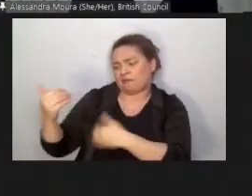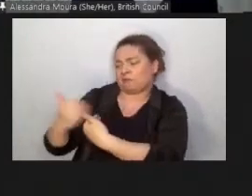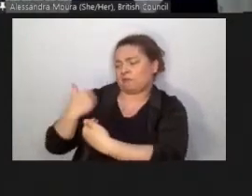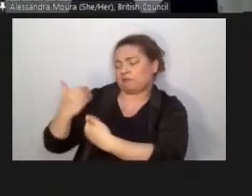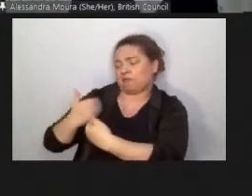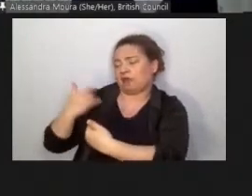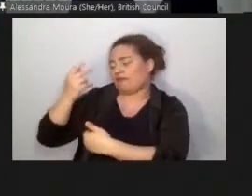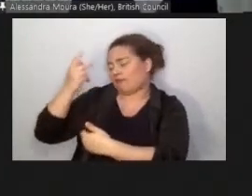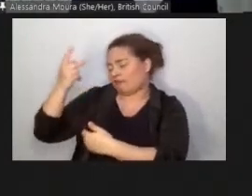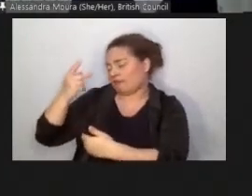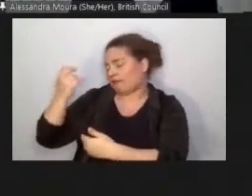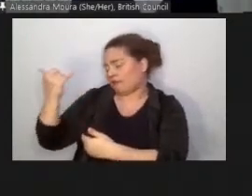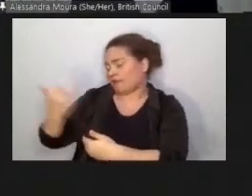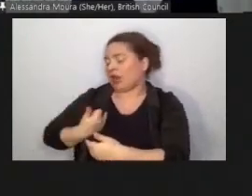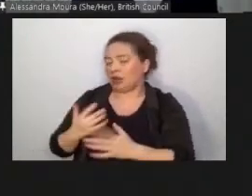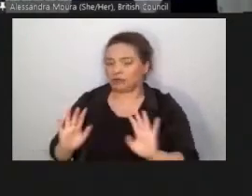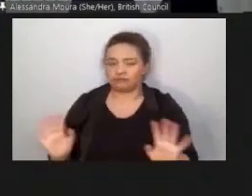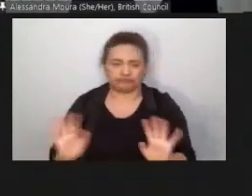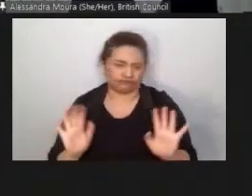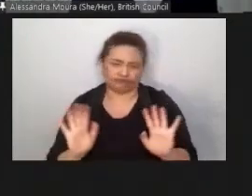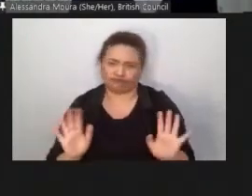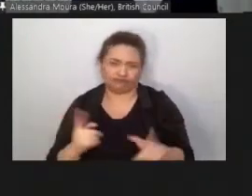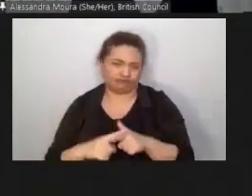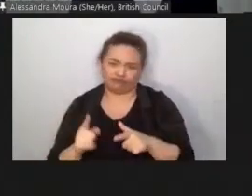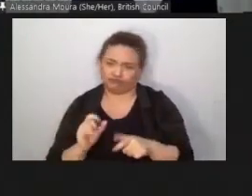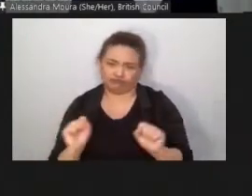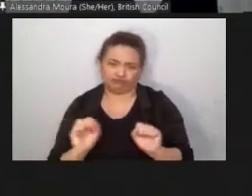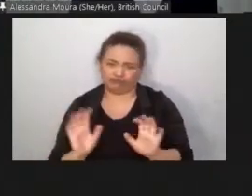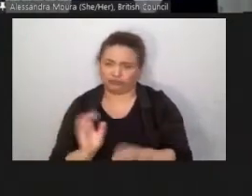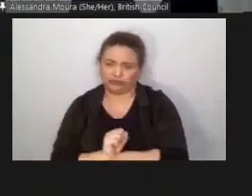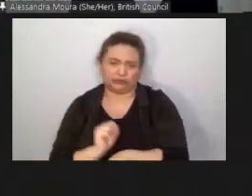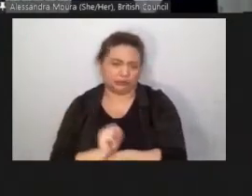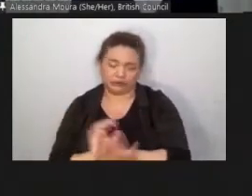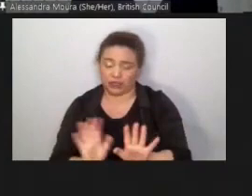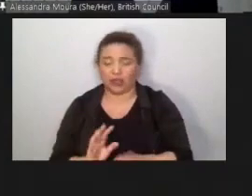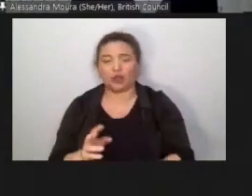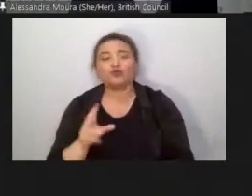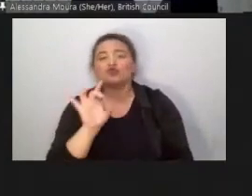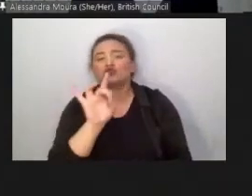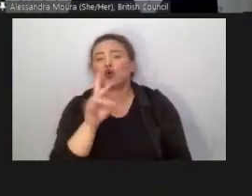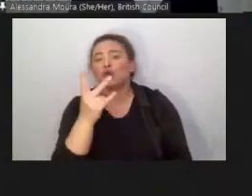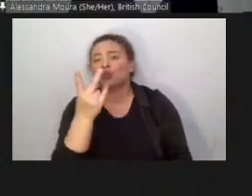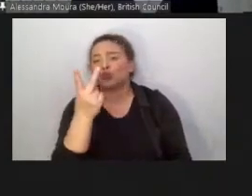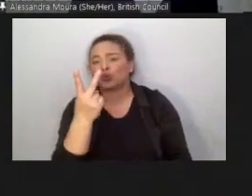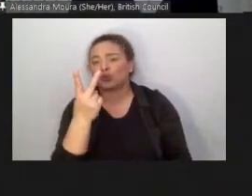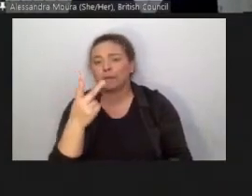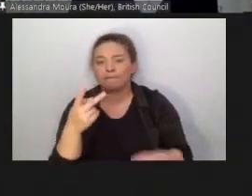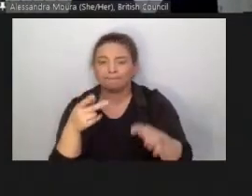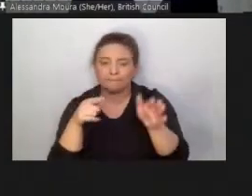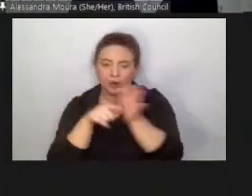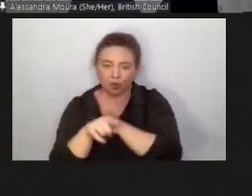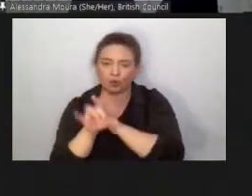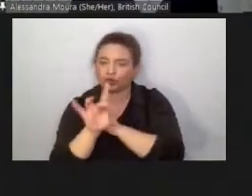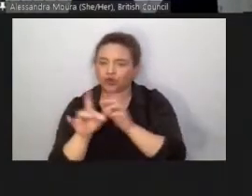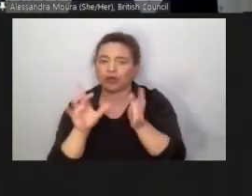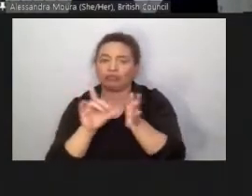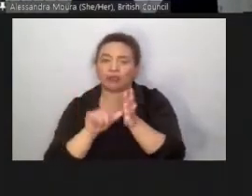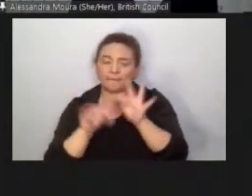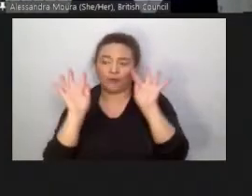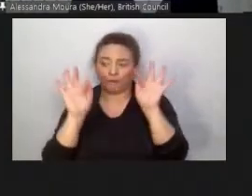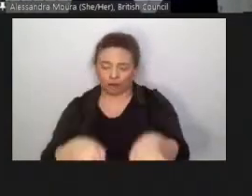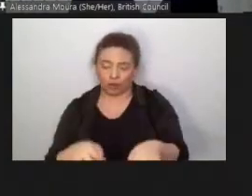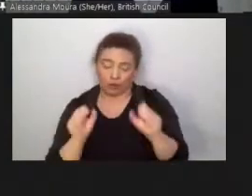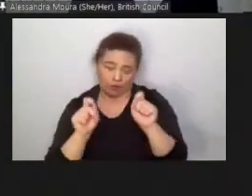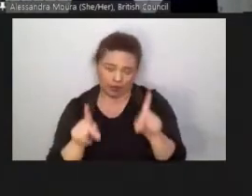Next question. Only 2 more left, I think, Alessandra, and then we can move on to your bit. Has anything made you